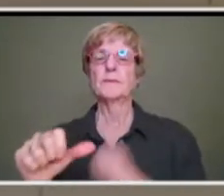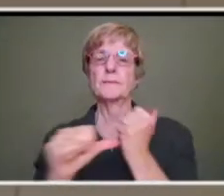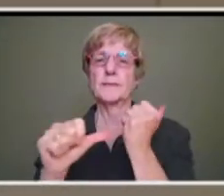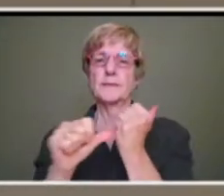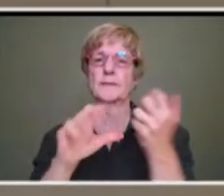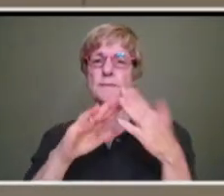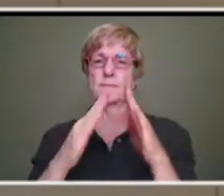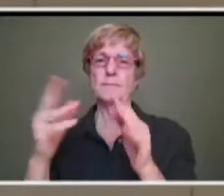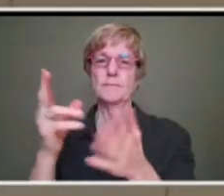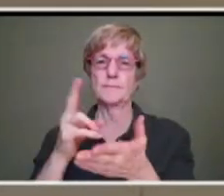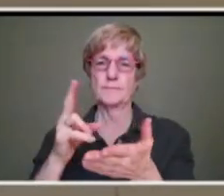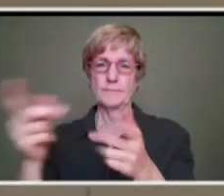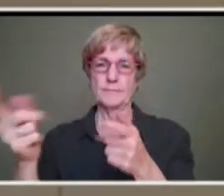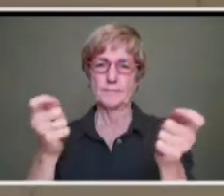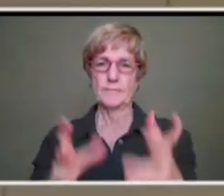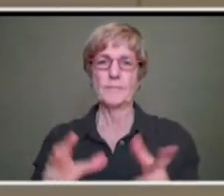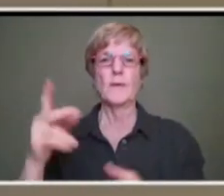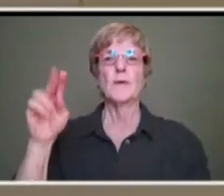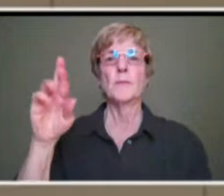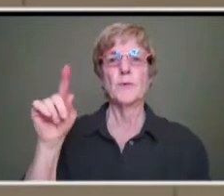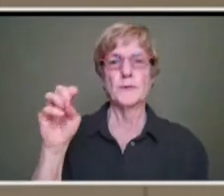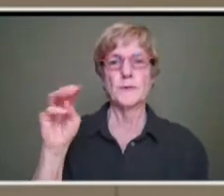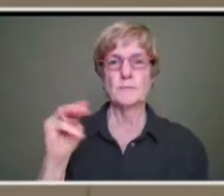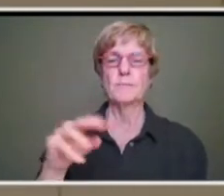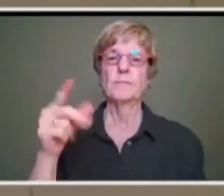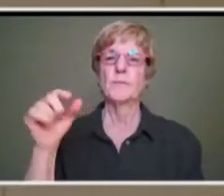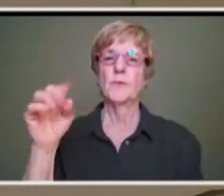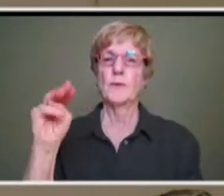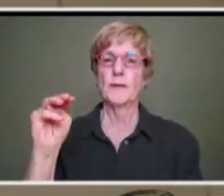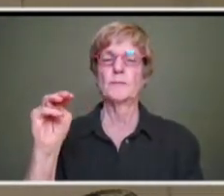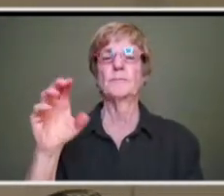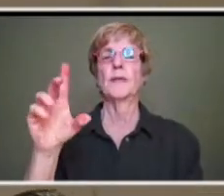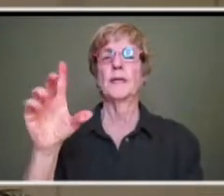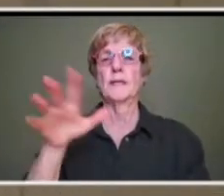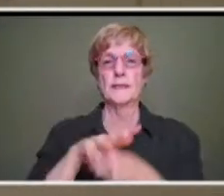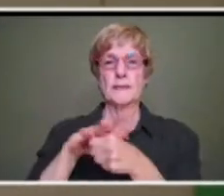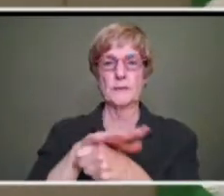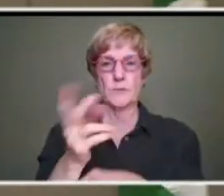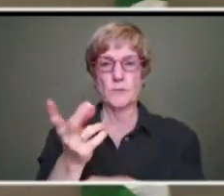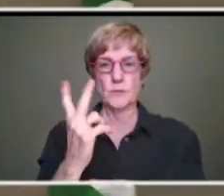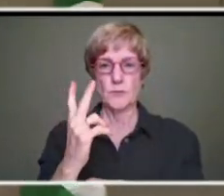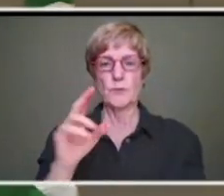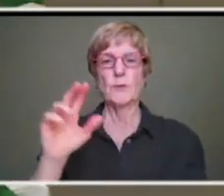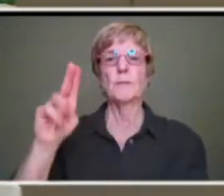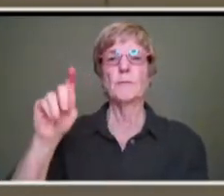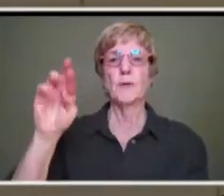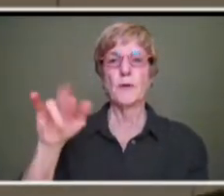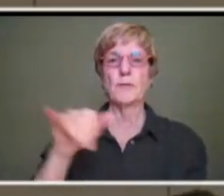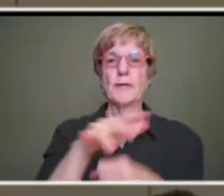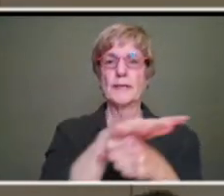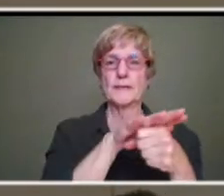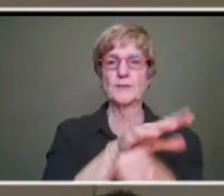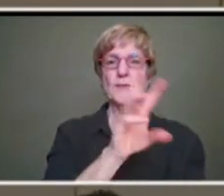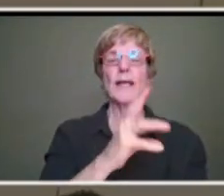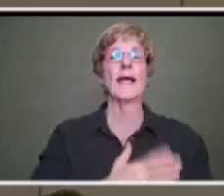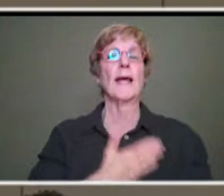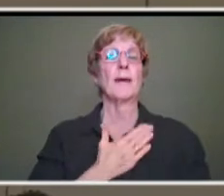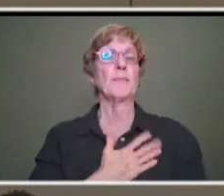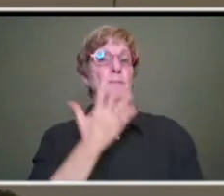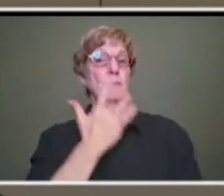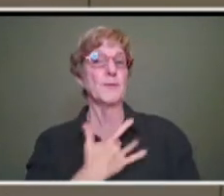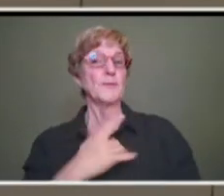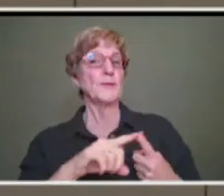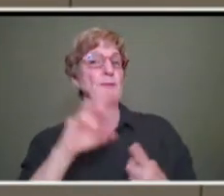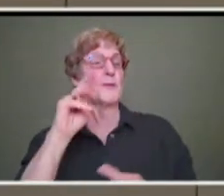Braxton Winston May a Pro Temp Malcolm Graham District 2. bakari District six and a happy birthday to the